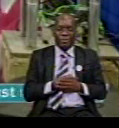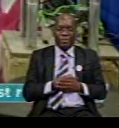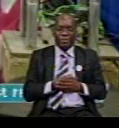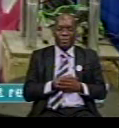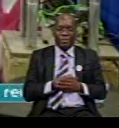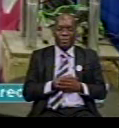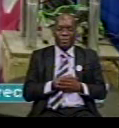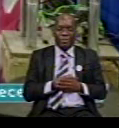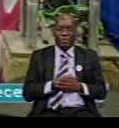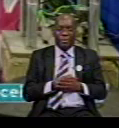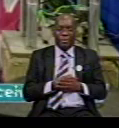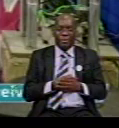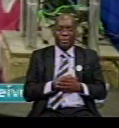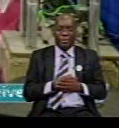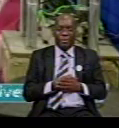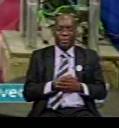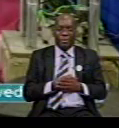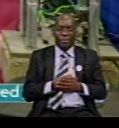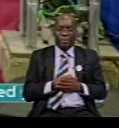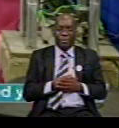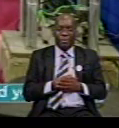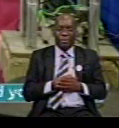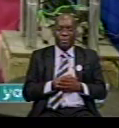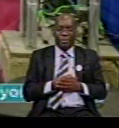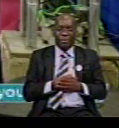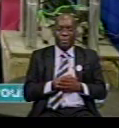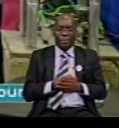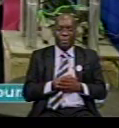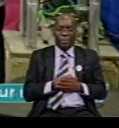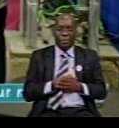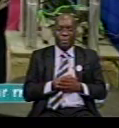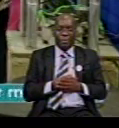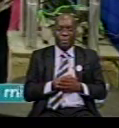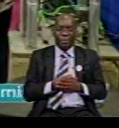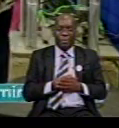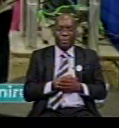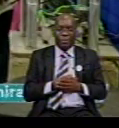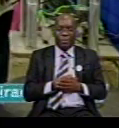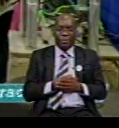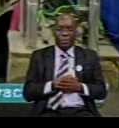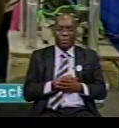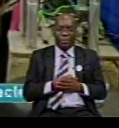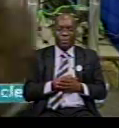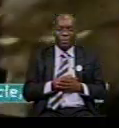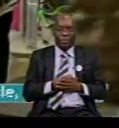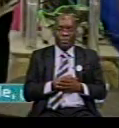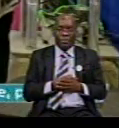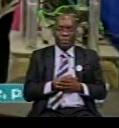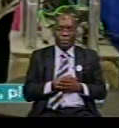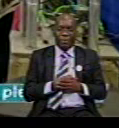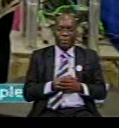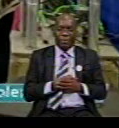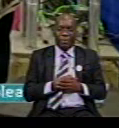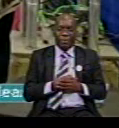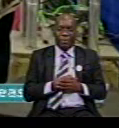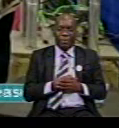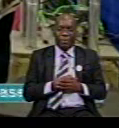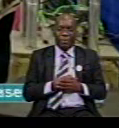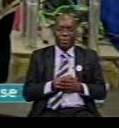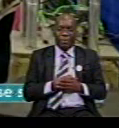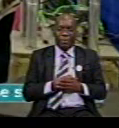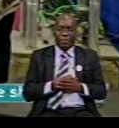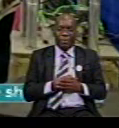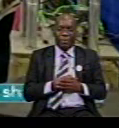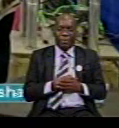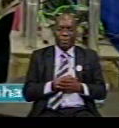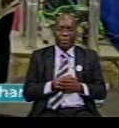the eyes could now see very clearly. And we have tested him, even medically, is now very okay. He could see